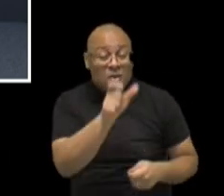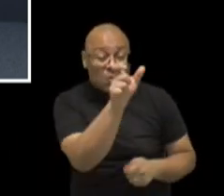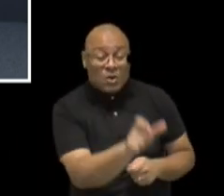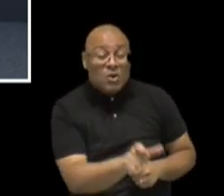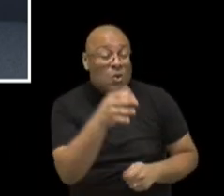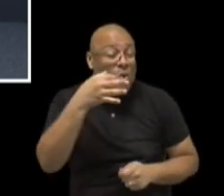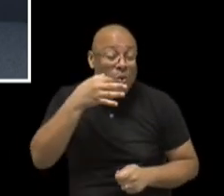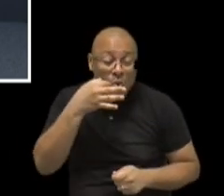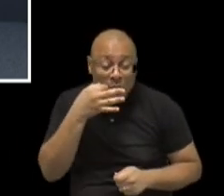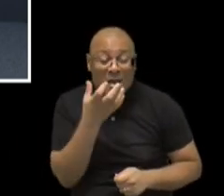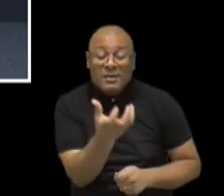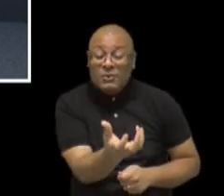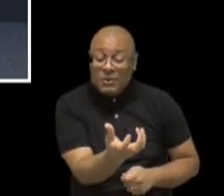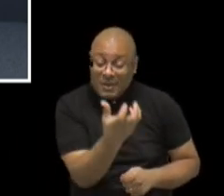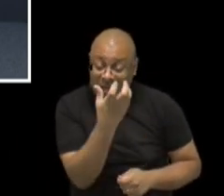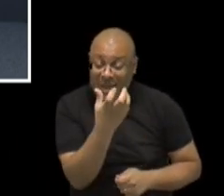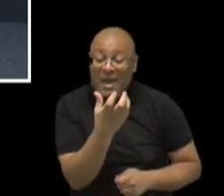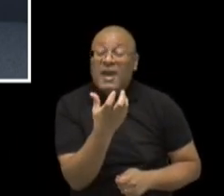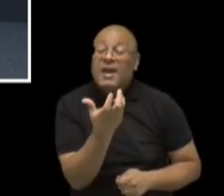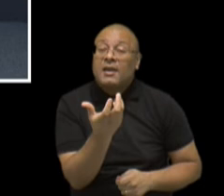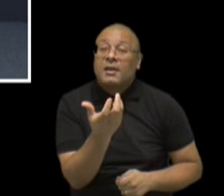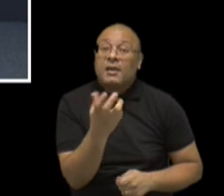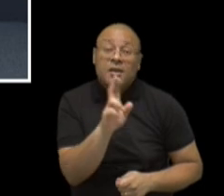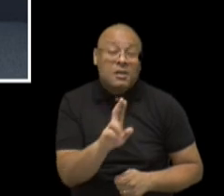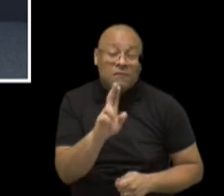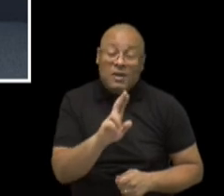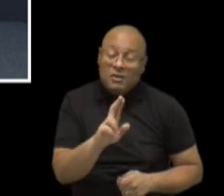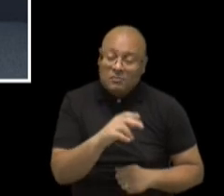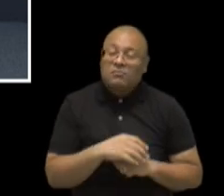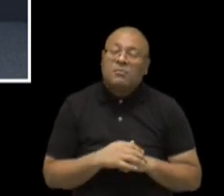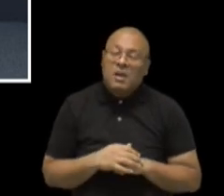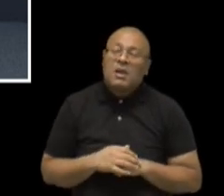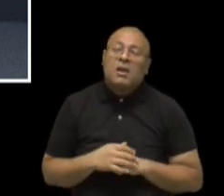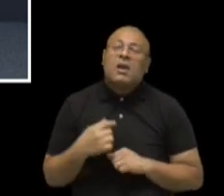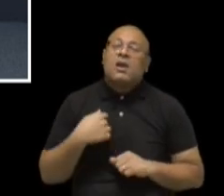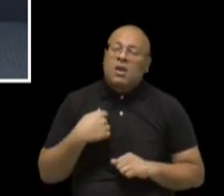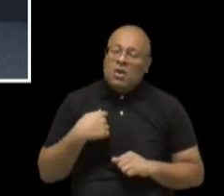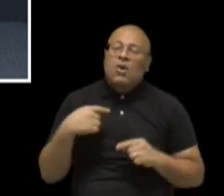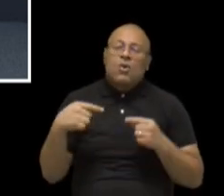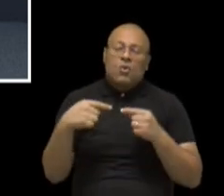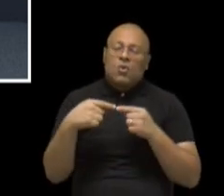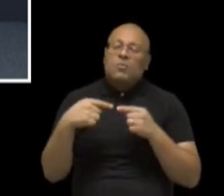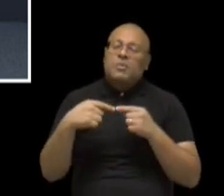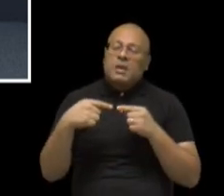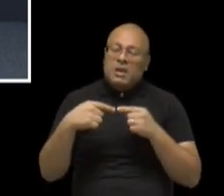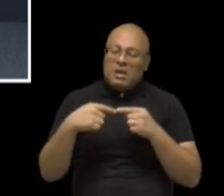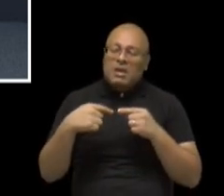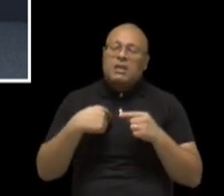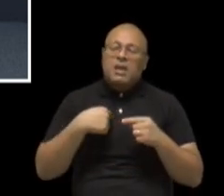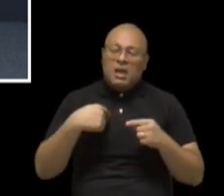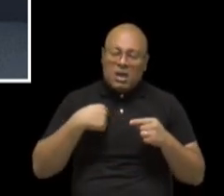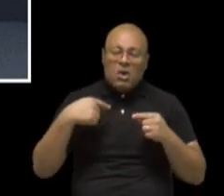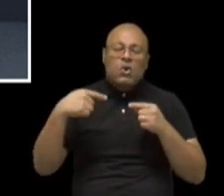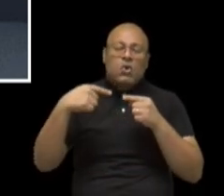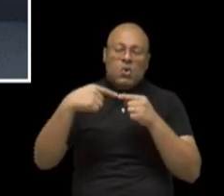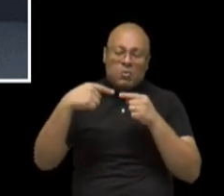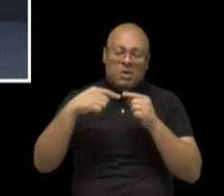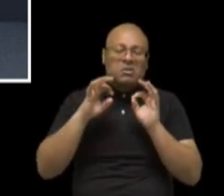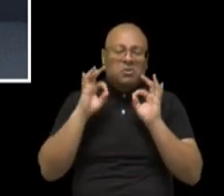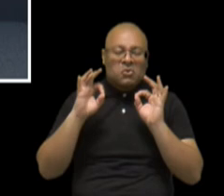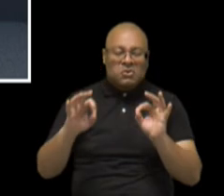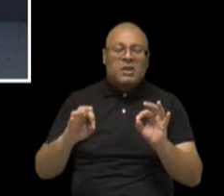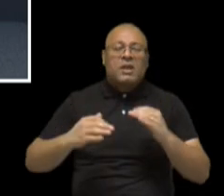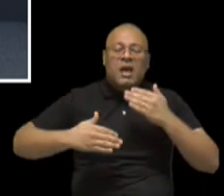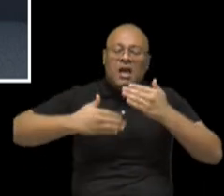it without taking it too seriously. Well, I think I'm part of the Generation M. I think so. Great. I think so. I'm really happy to